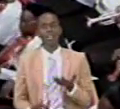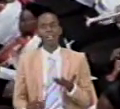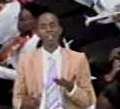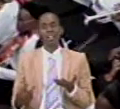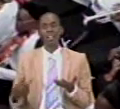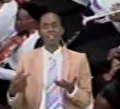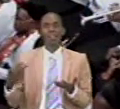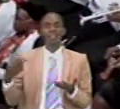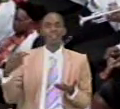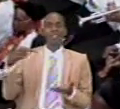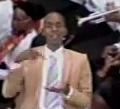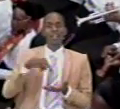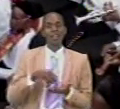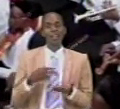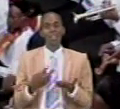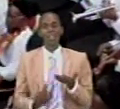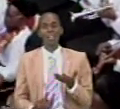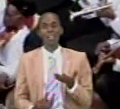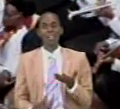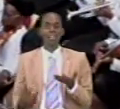right this is